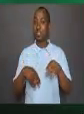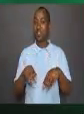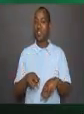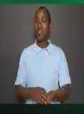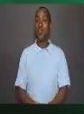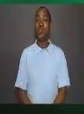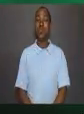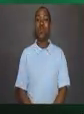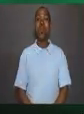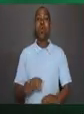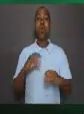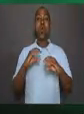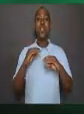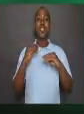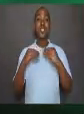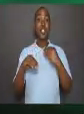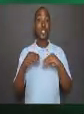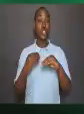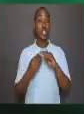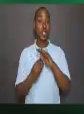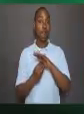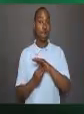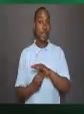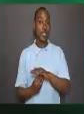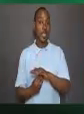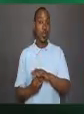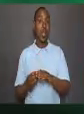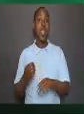Concentration affects the rate of diffusion.